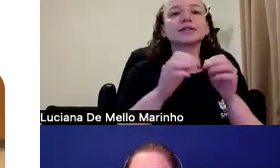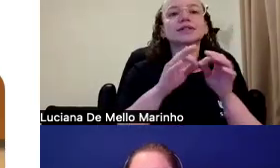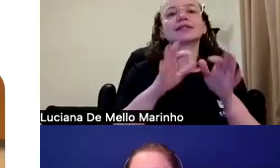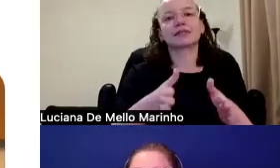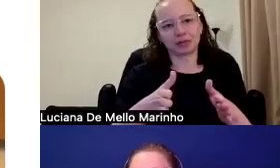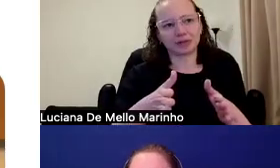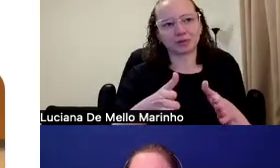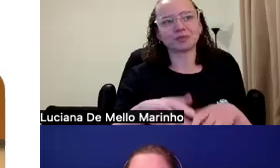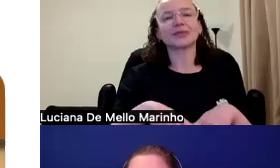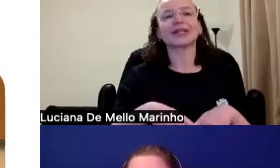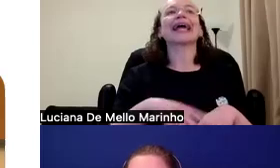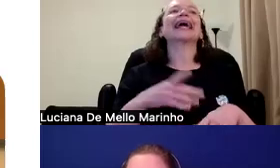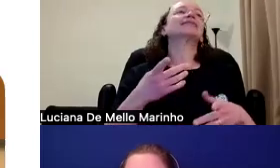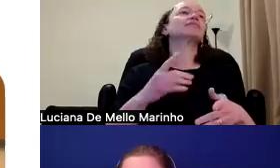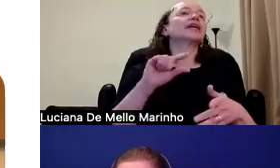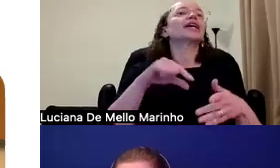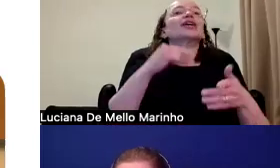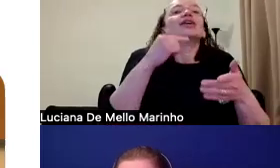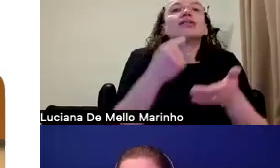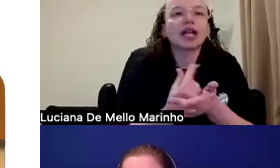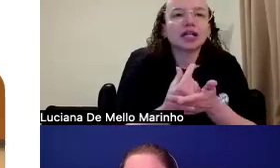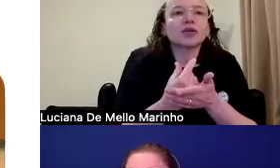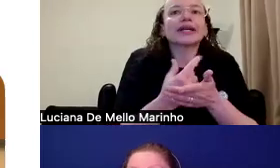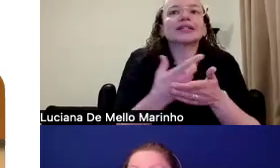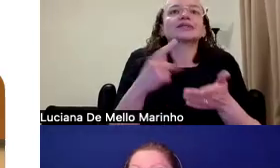alike, working together with an interpreter.